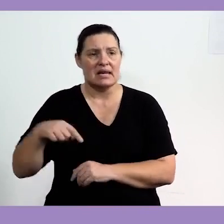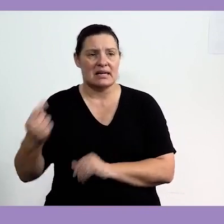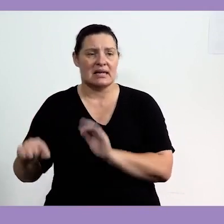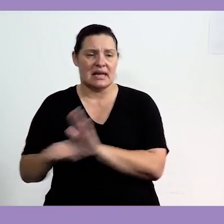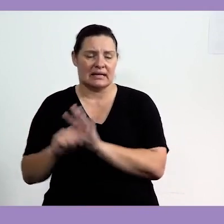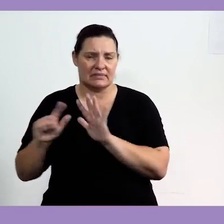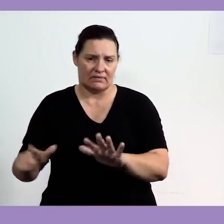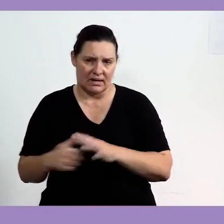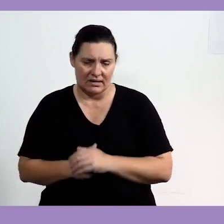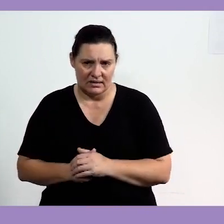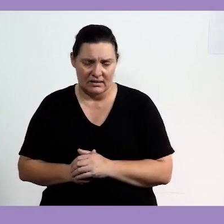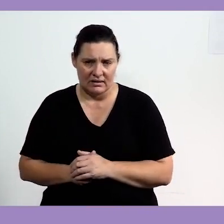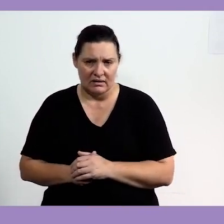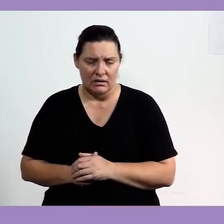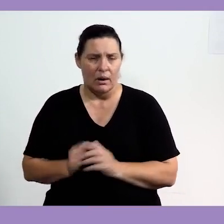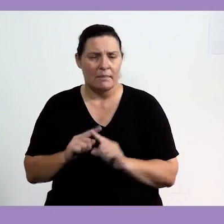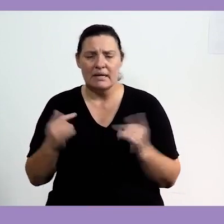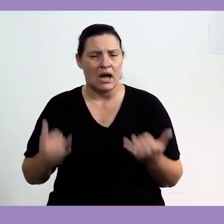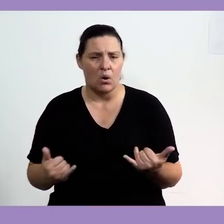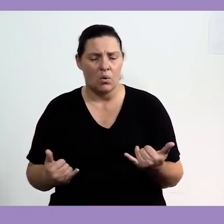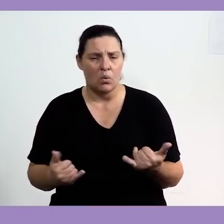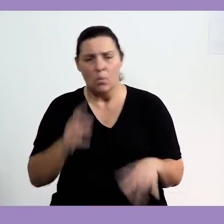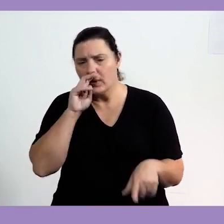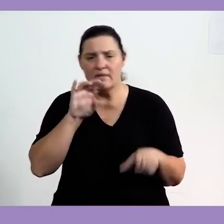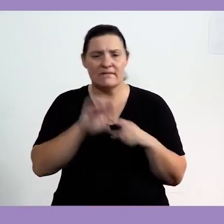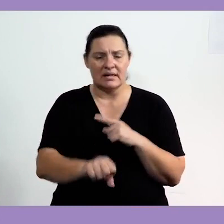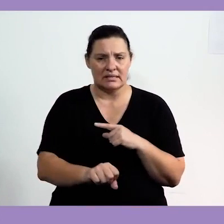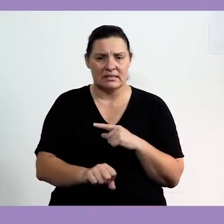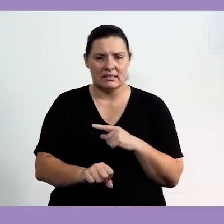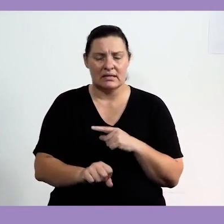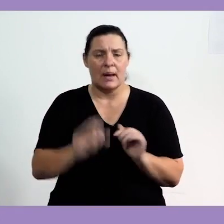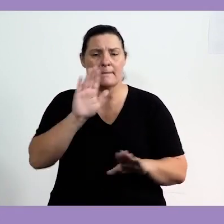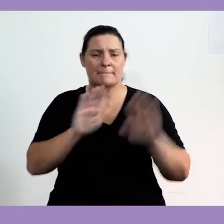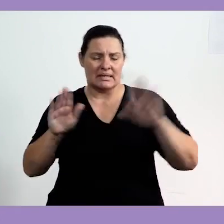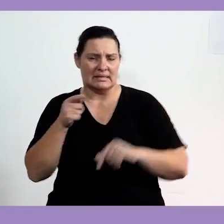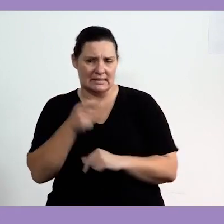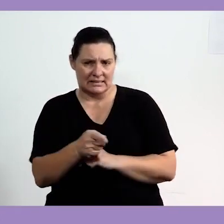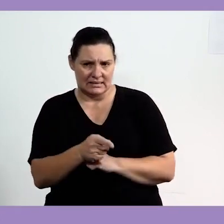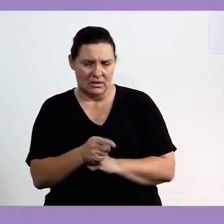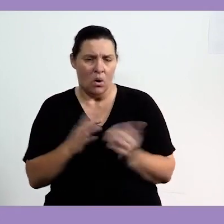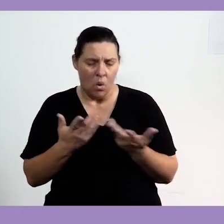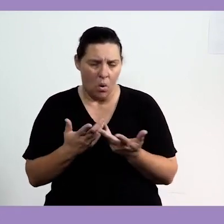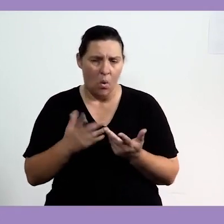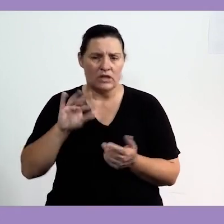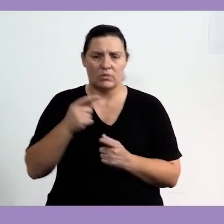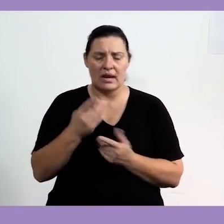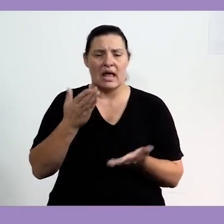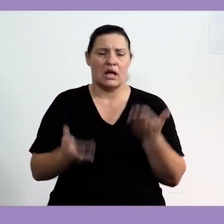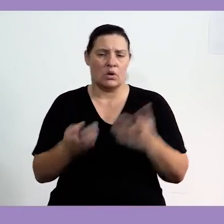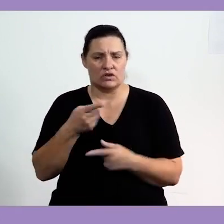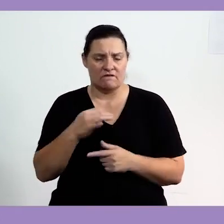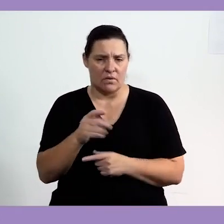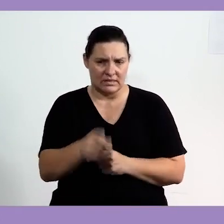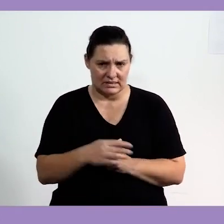6. And the next one will be a negative 7. But now we need to find a pattern for this, or an